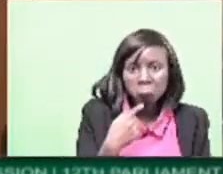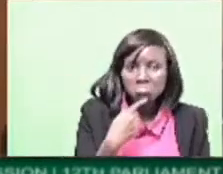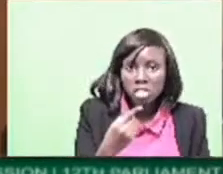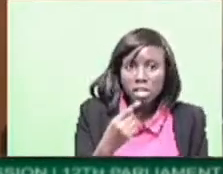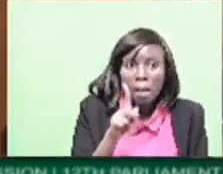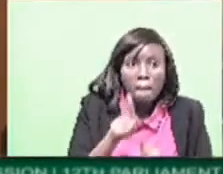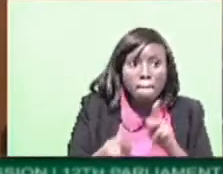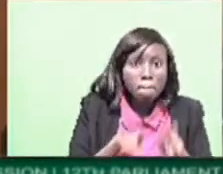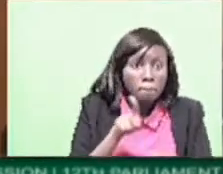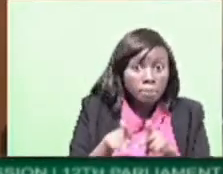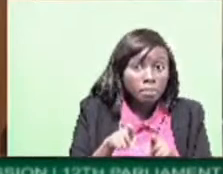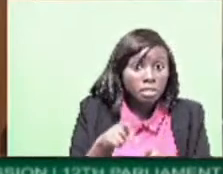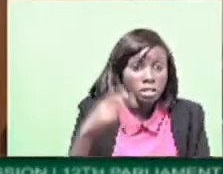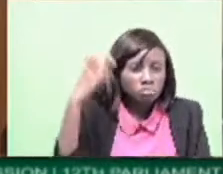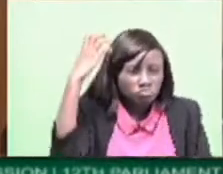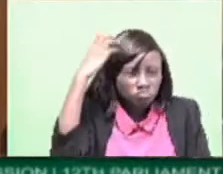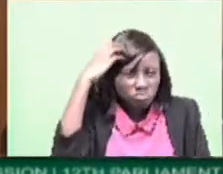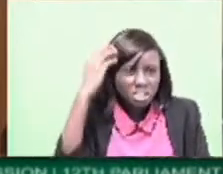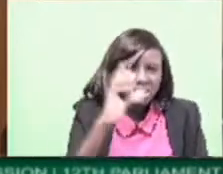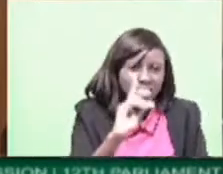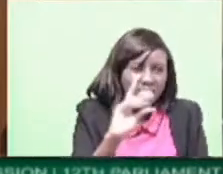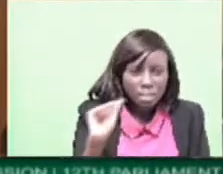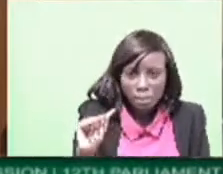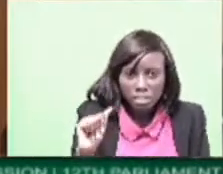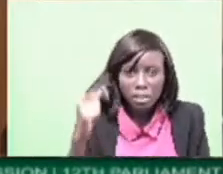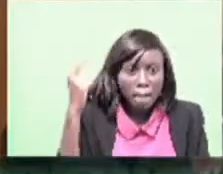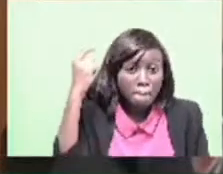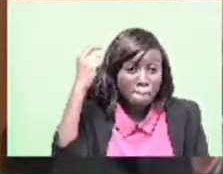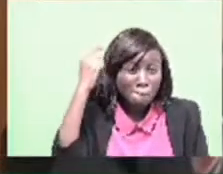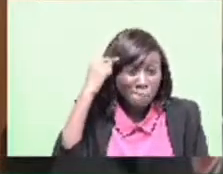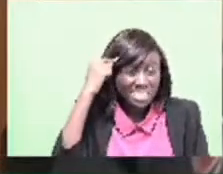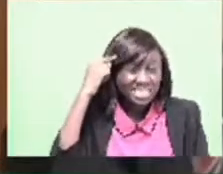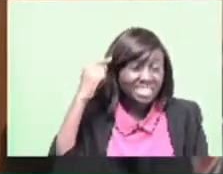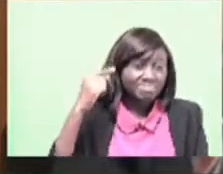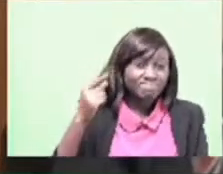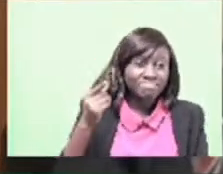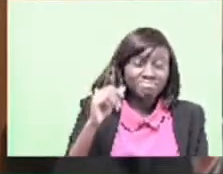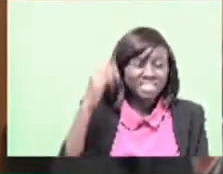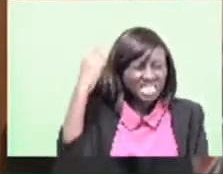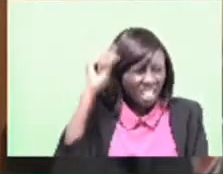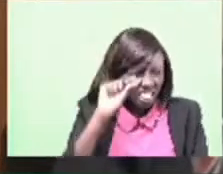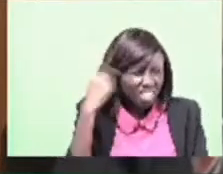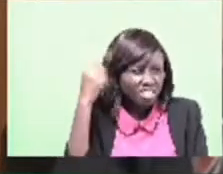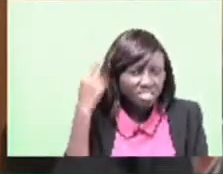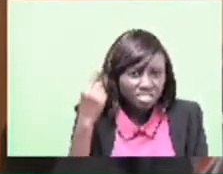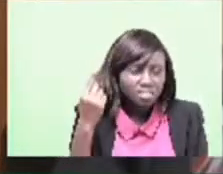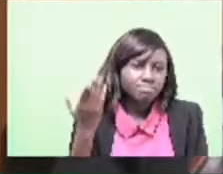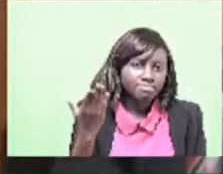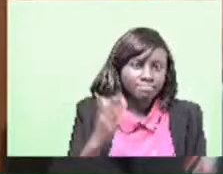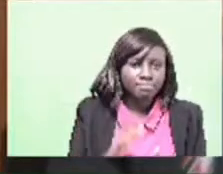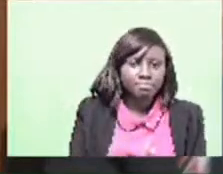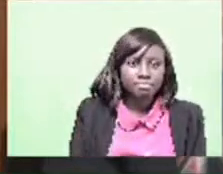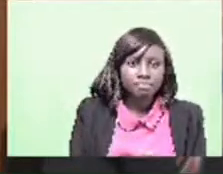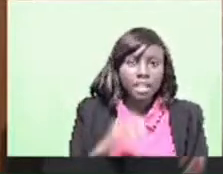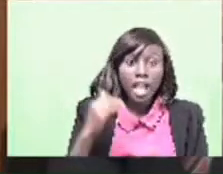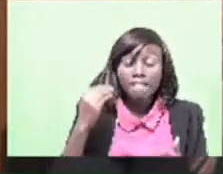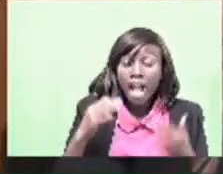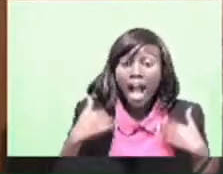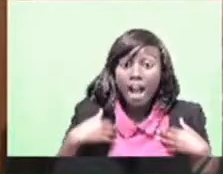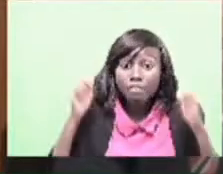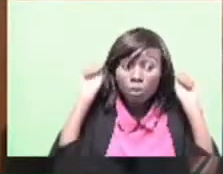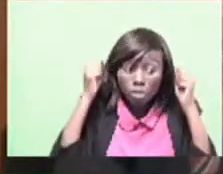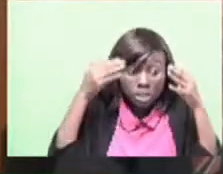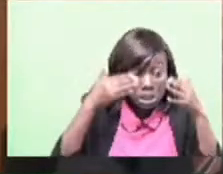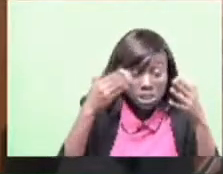and developmental disabilities, mental health conditions, and other sensory sensitivities, such as autism spectrum disorder,